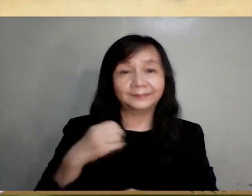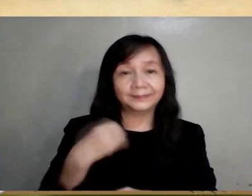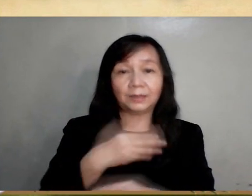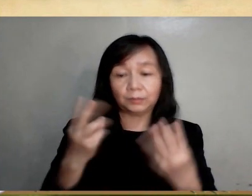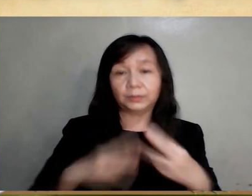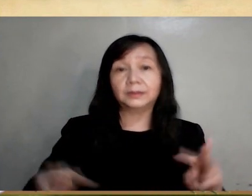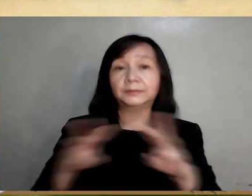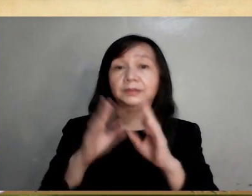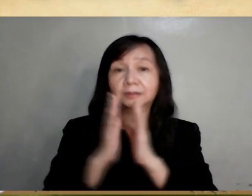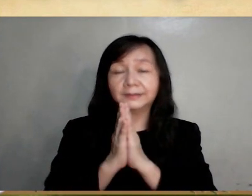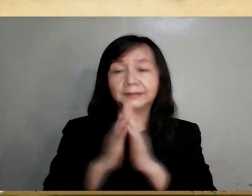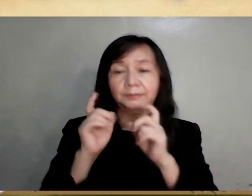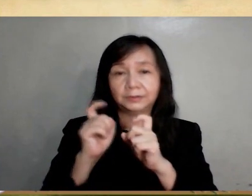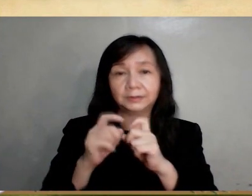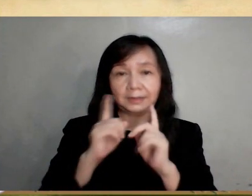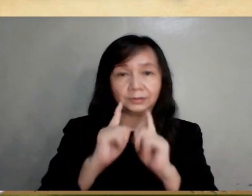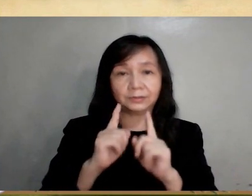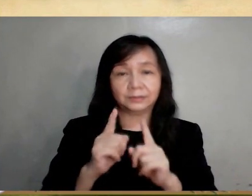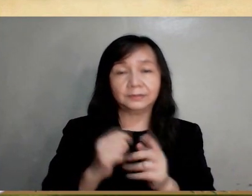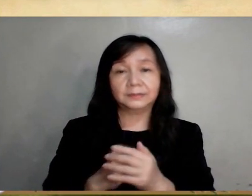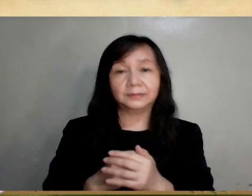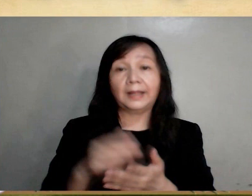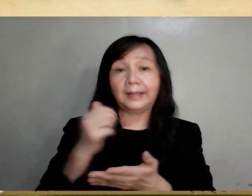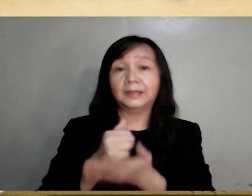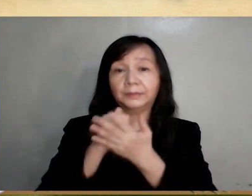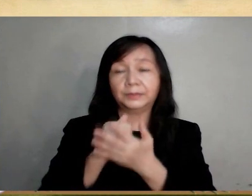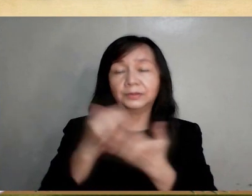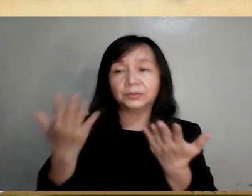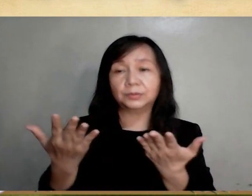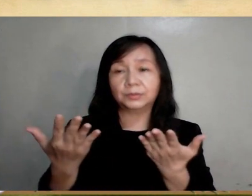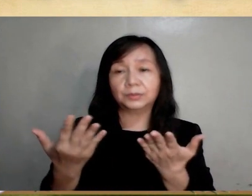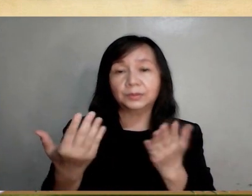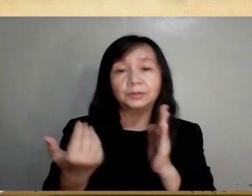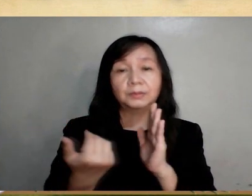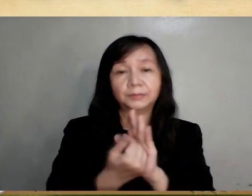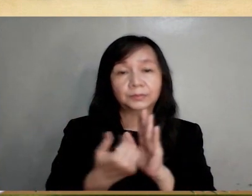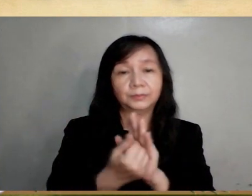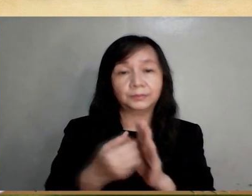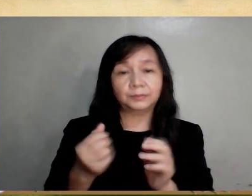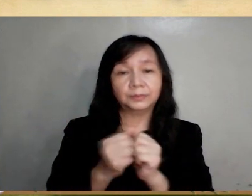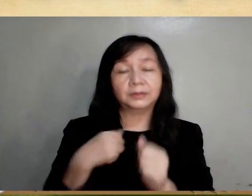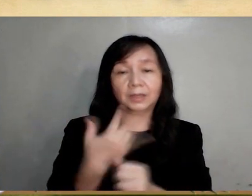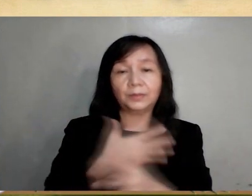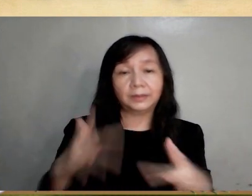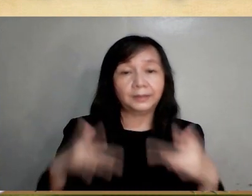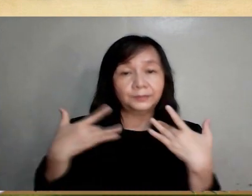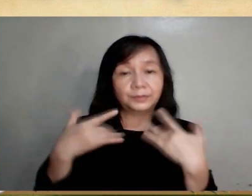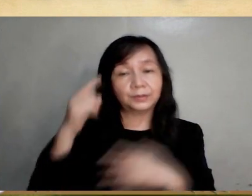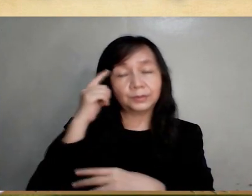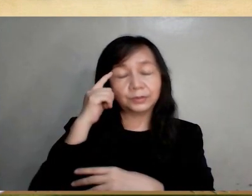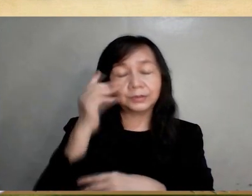our worthy prayers are speedily answered. Help us to prove with our lives, our